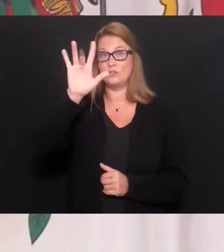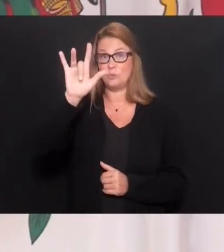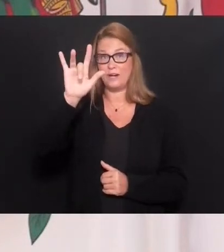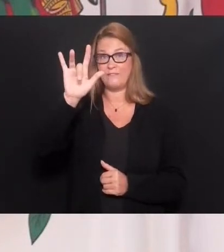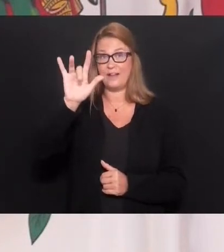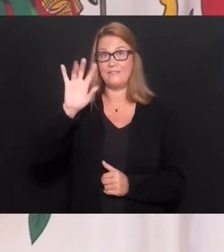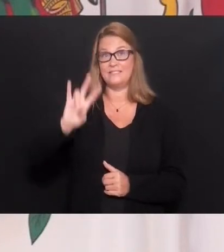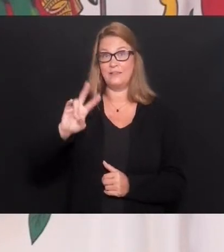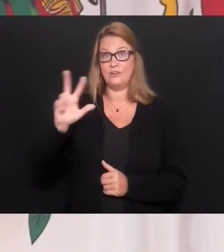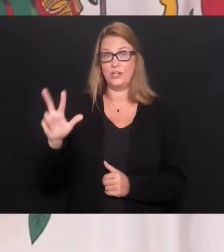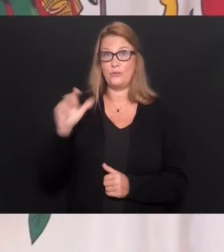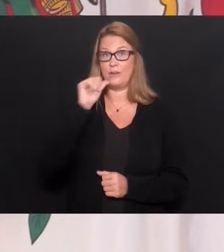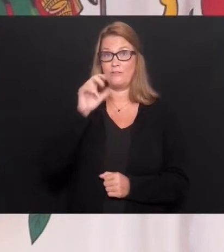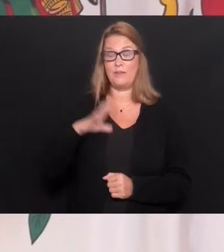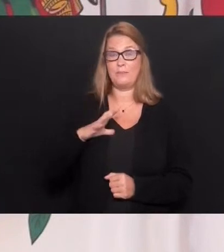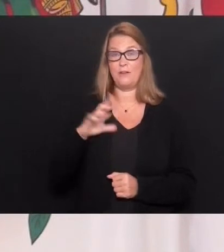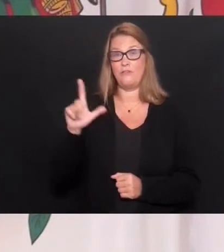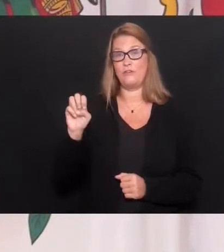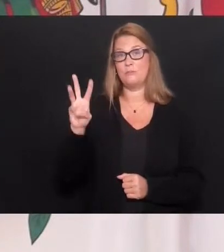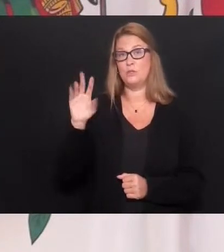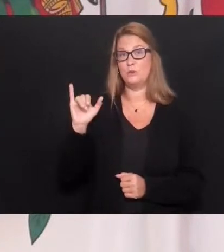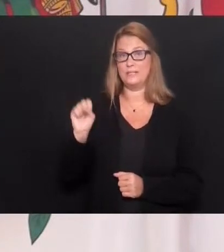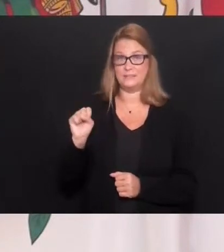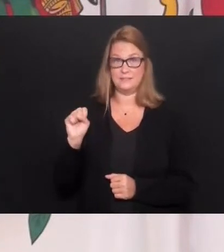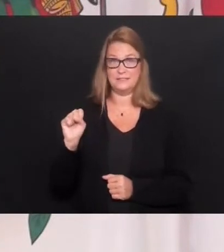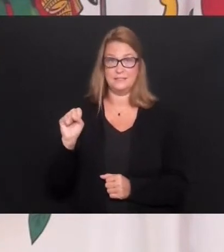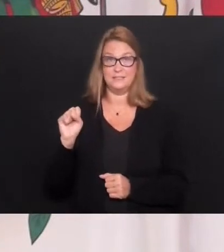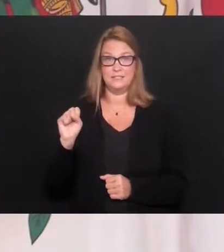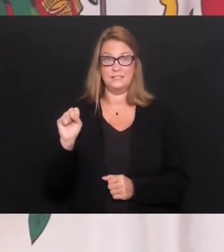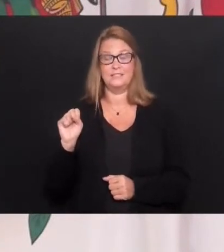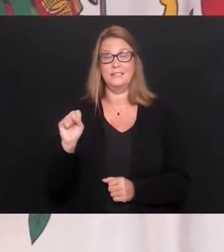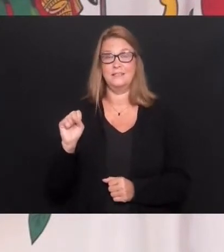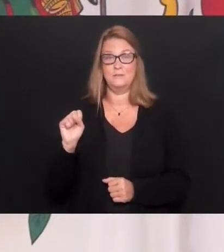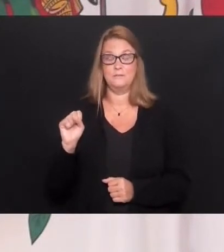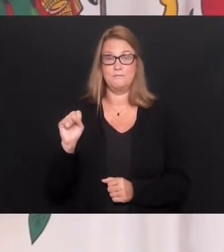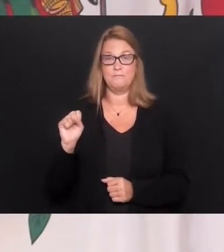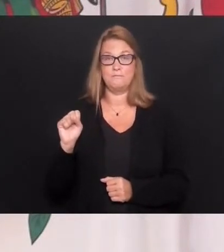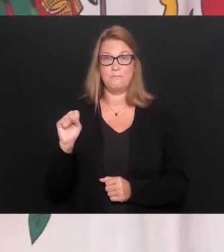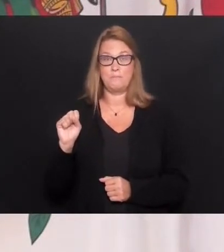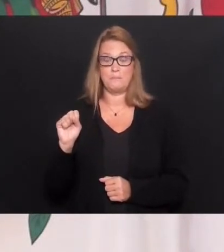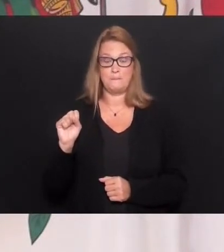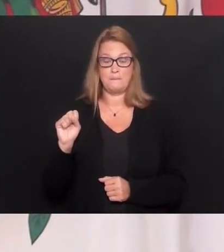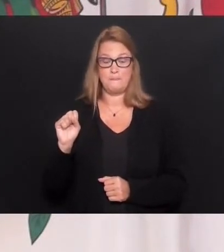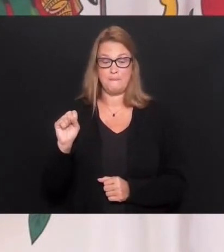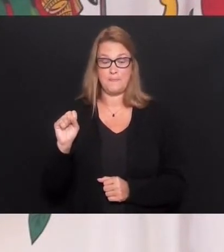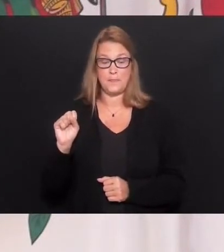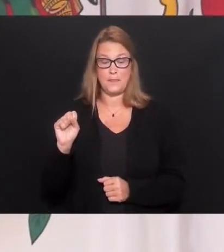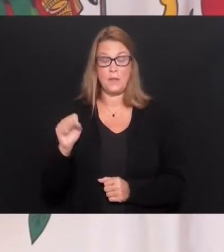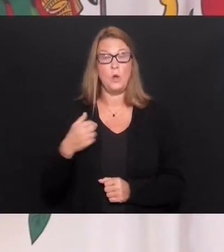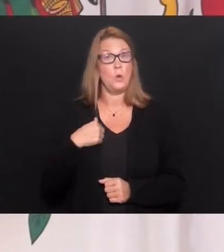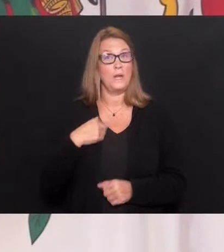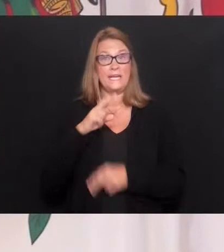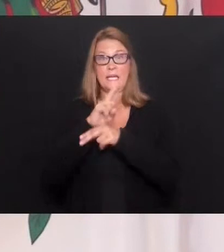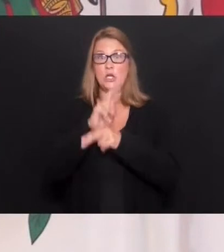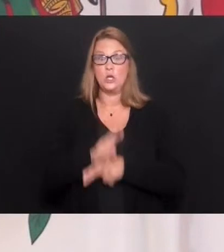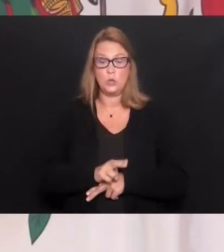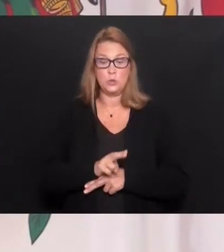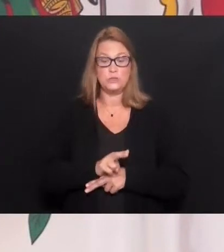a 73-year-old female from Lewis County. Now, we get used, don't we? We get really used to